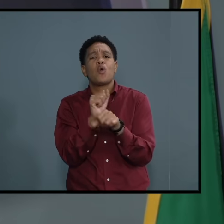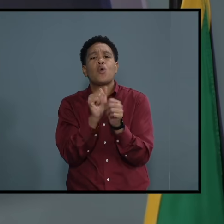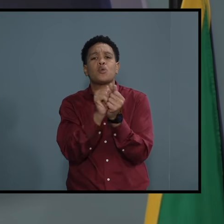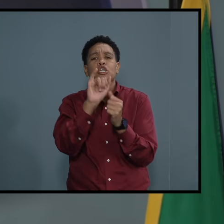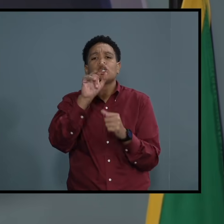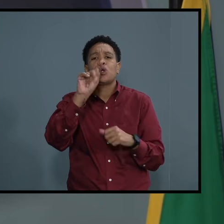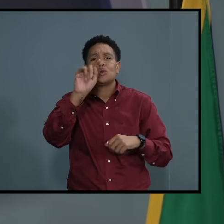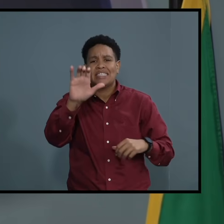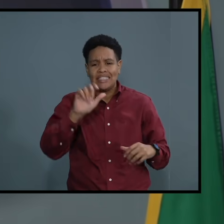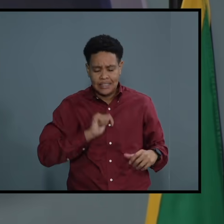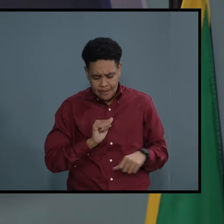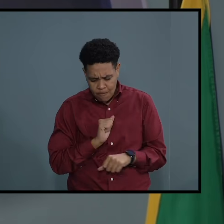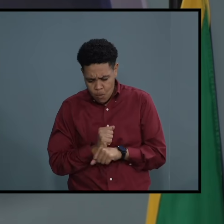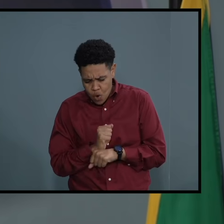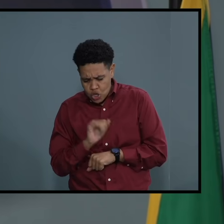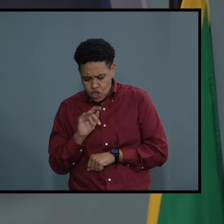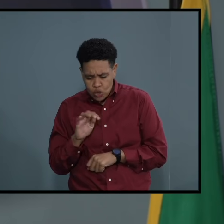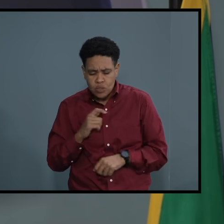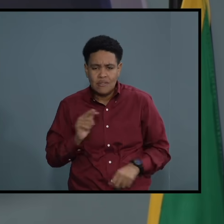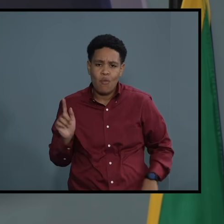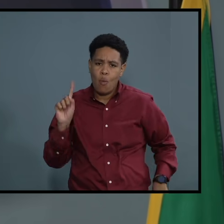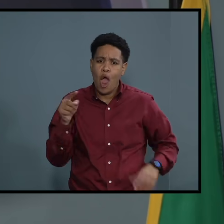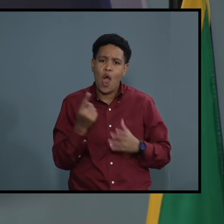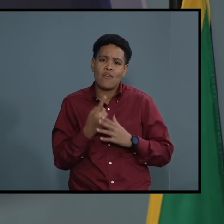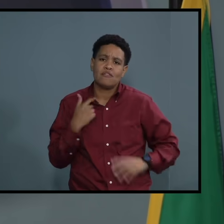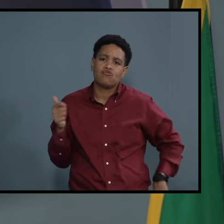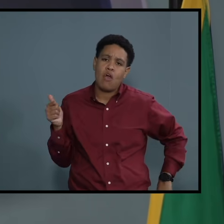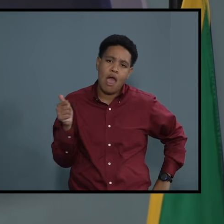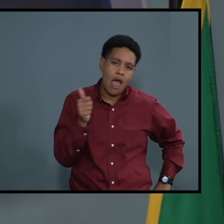JUTC, to get to work.